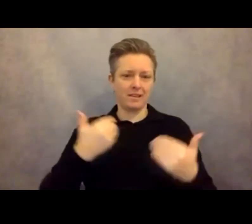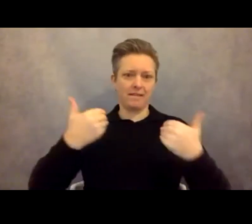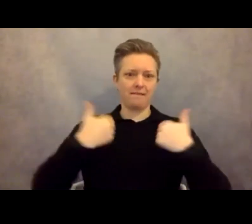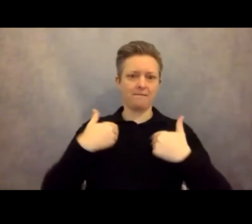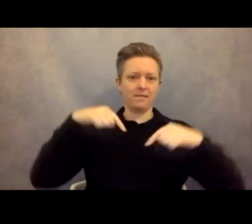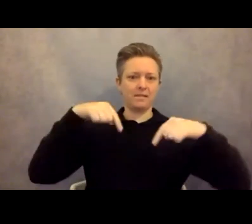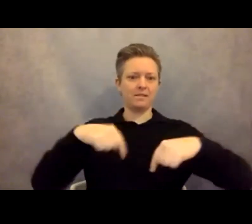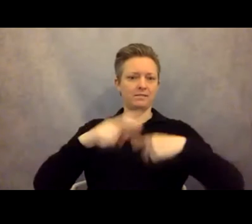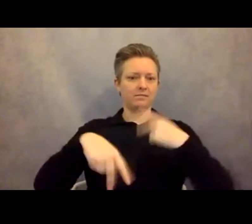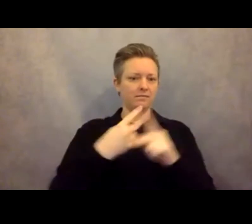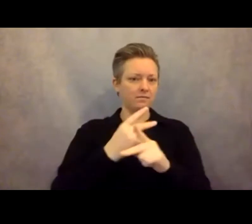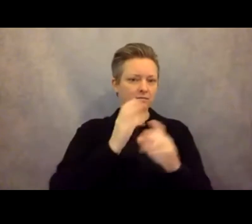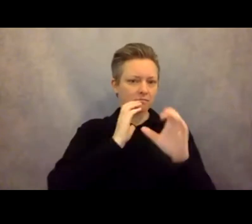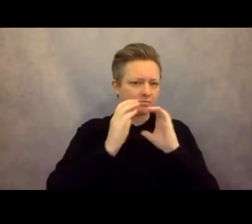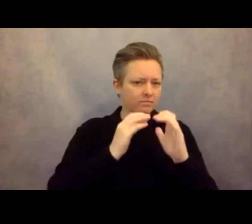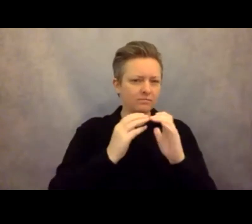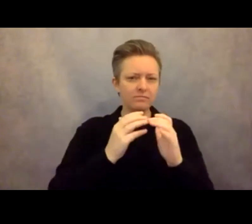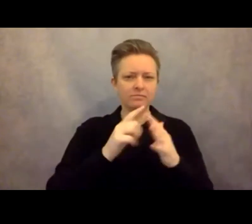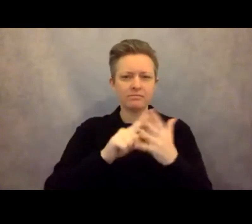thoughts.